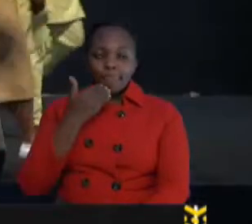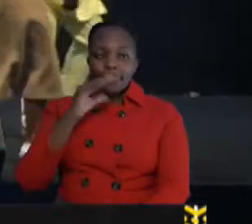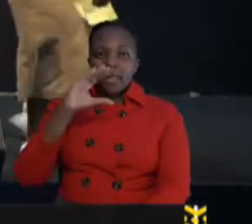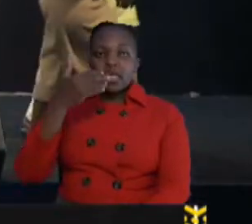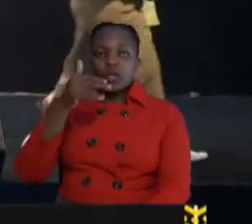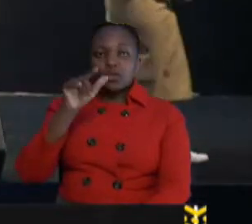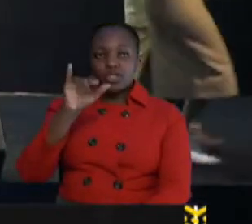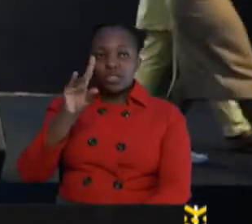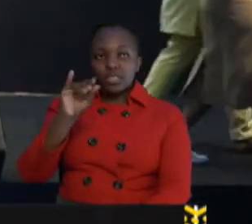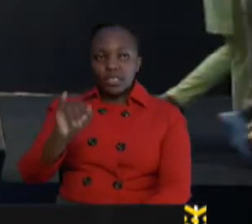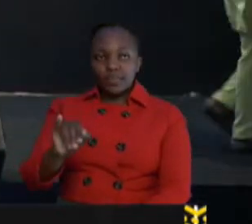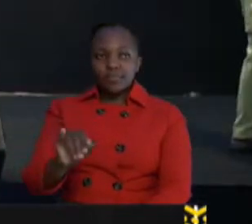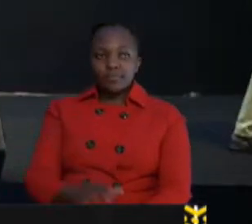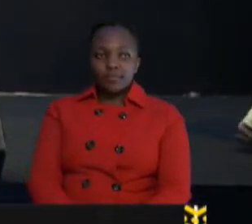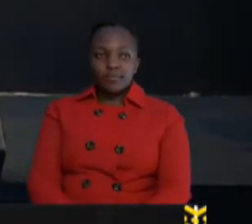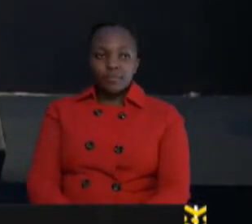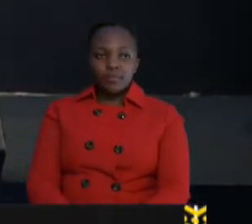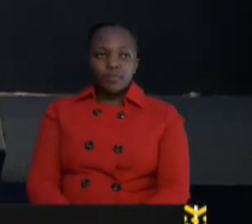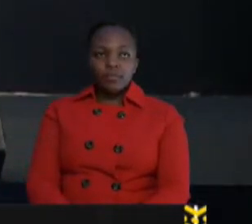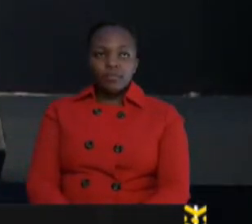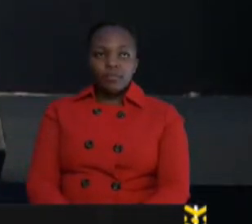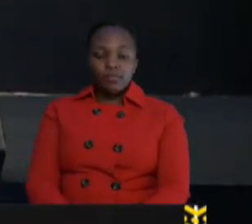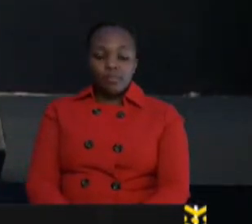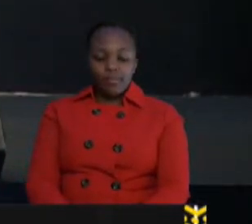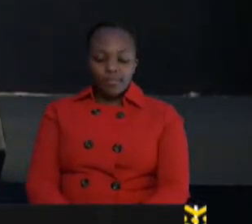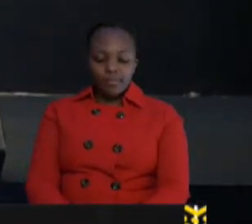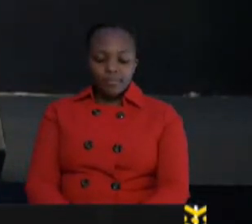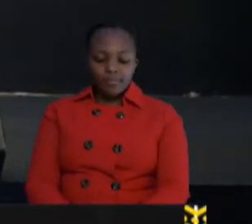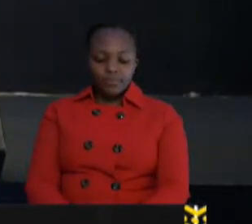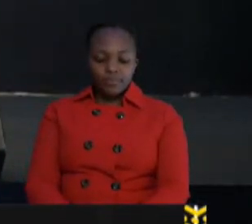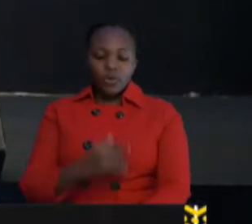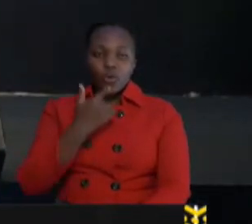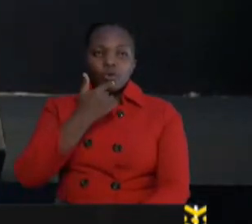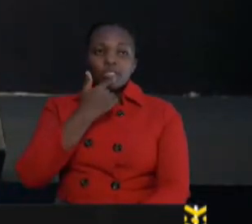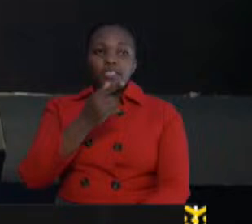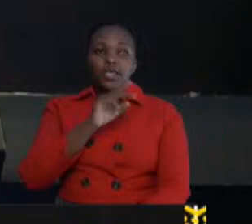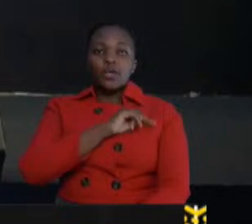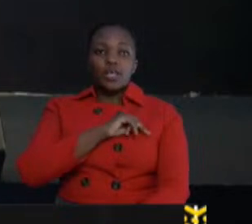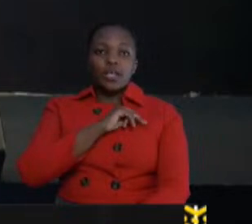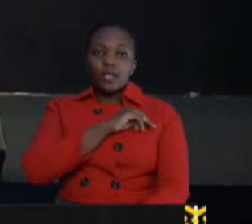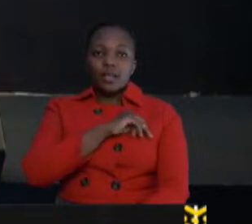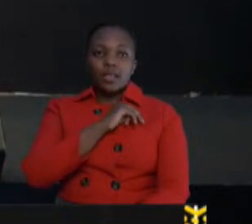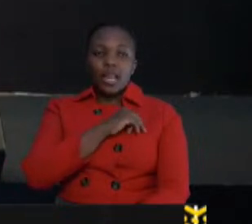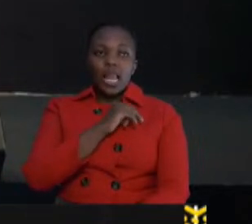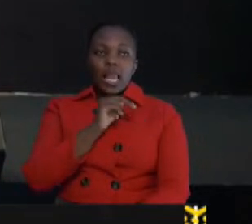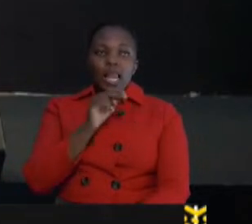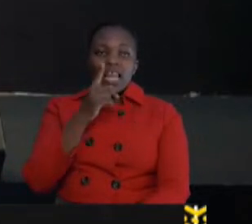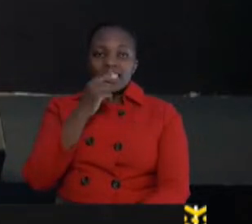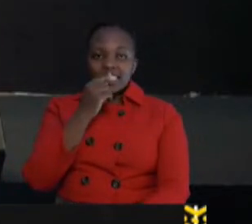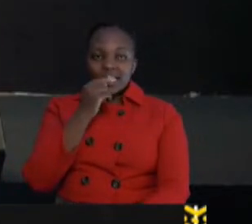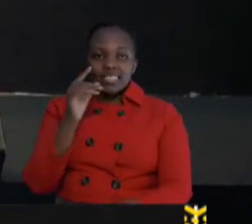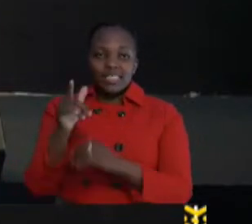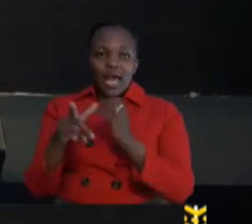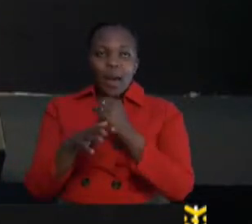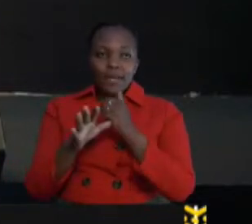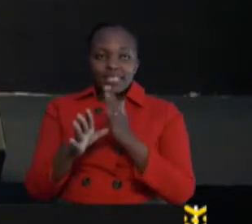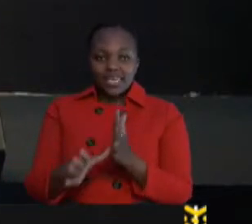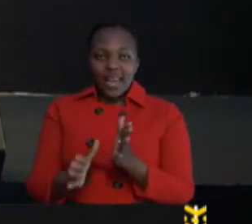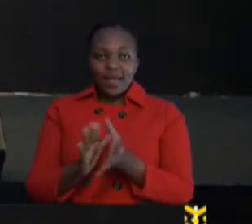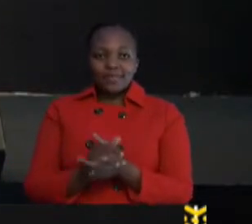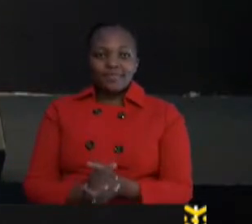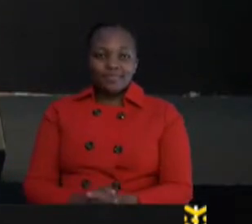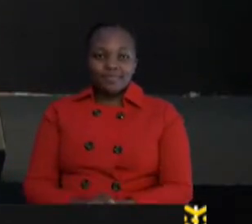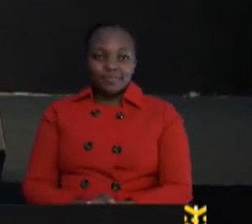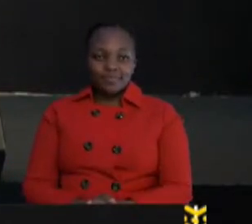Chidi, who's also doubling up as the Nigerian jollof rice ambassador. He had to plug it in right there. I see what you